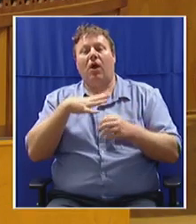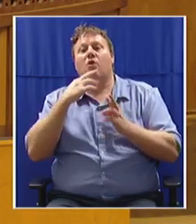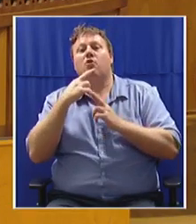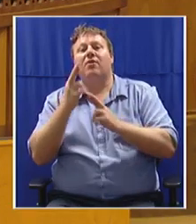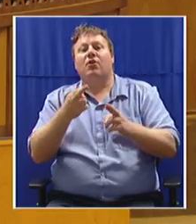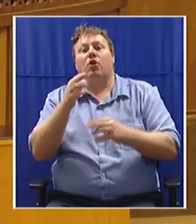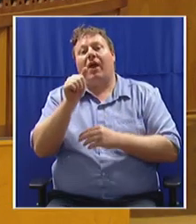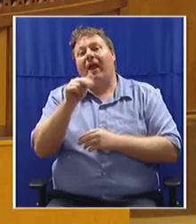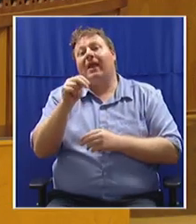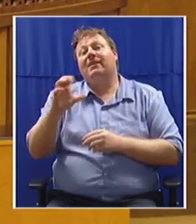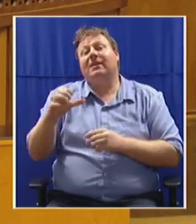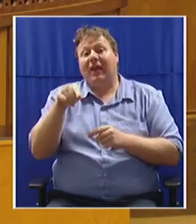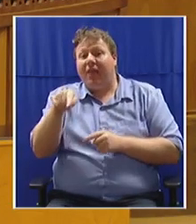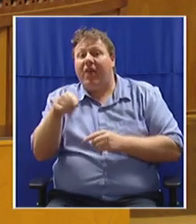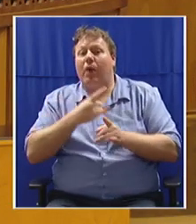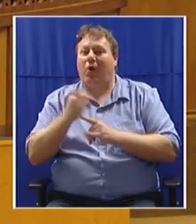matter.